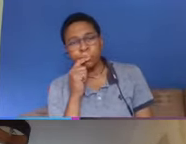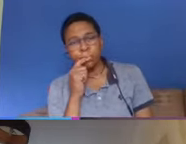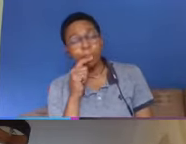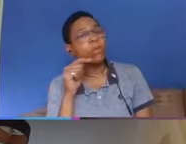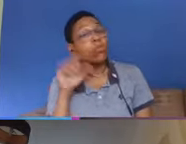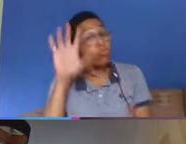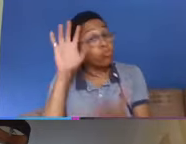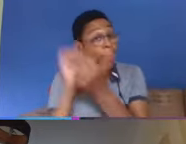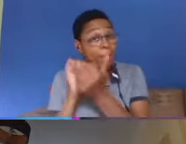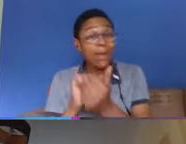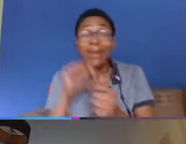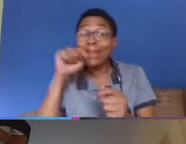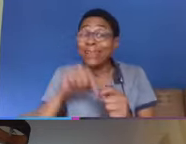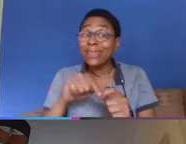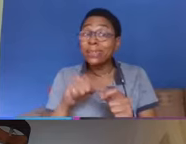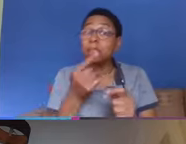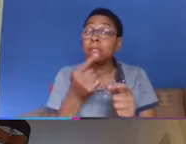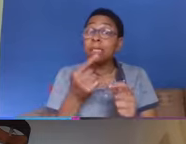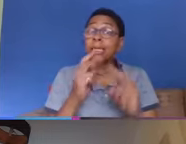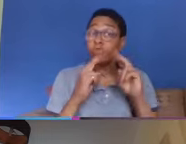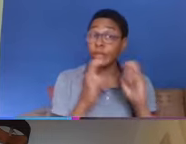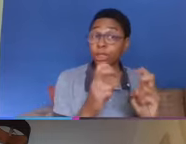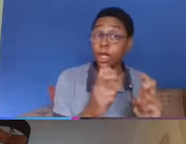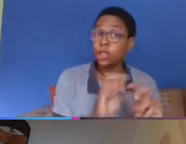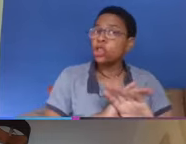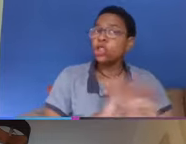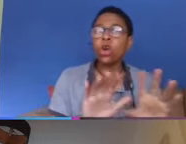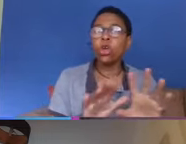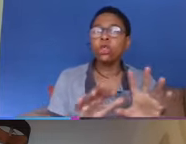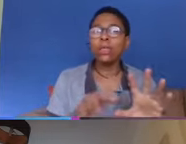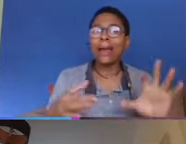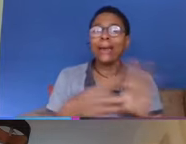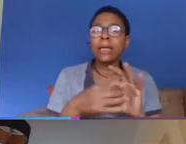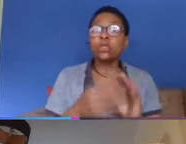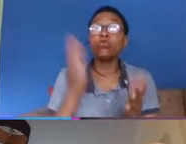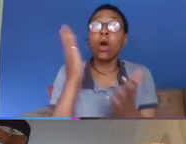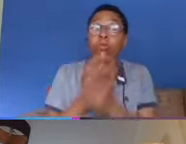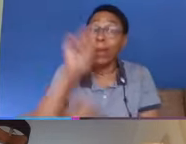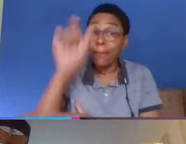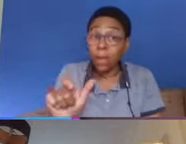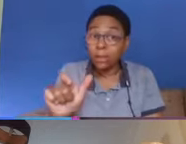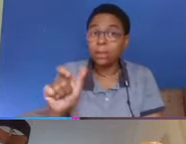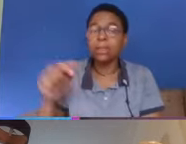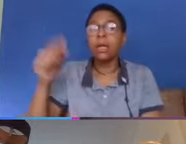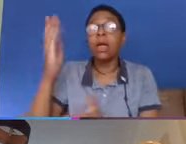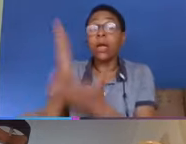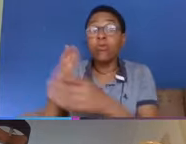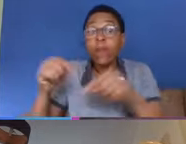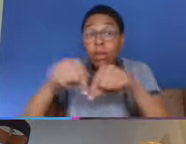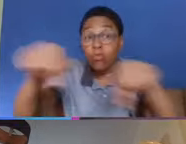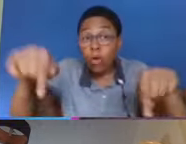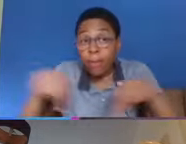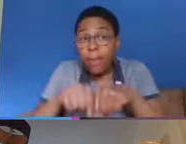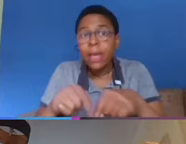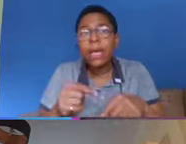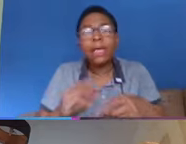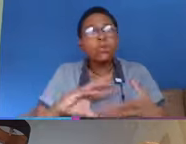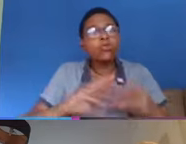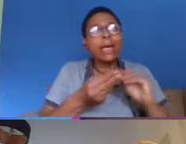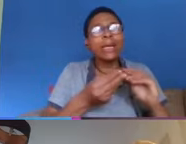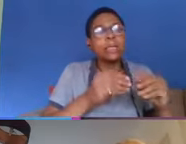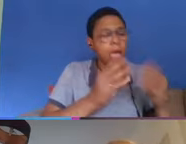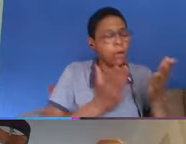done with humans in a room. So this was actually done in a space, and it was done by people